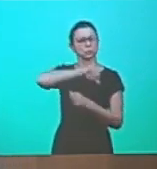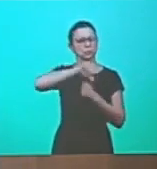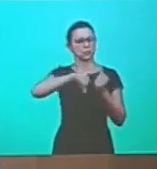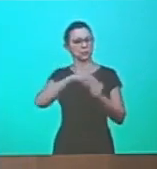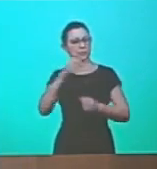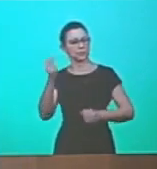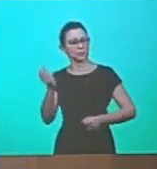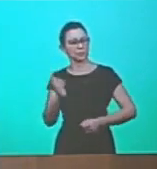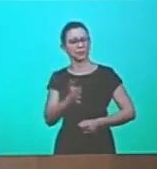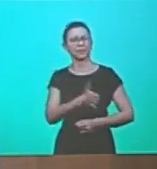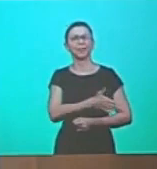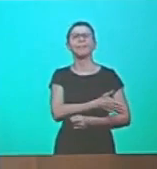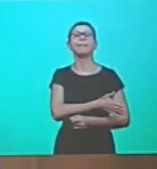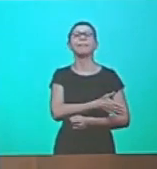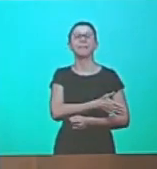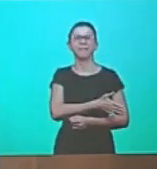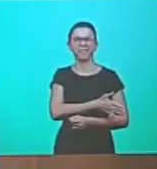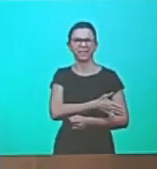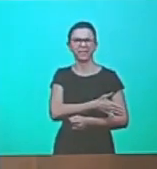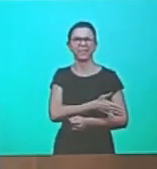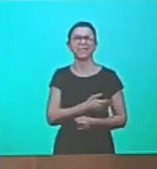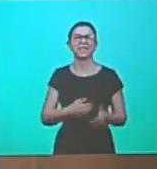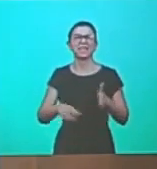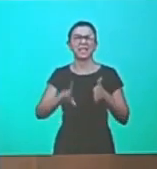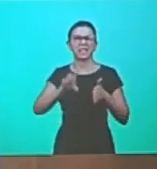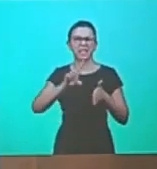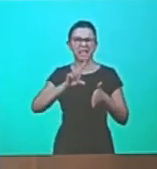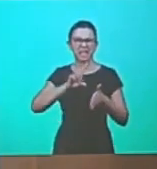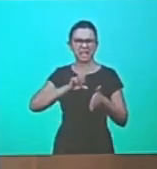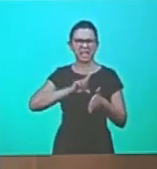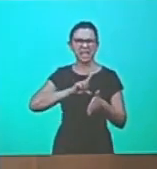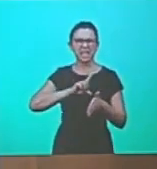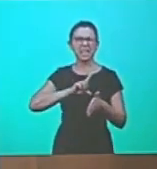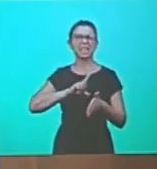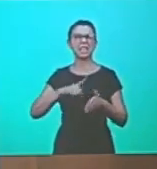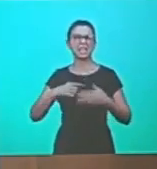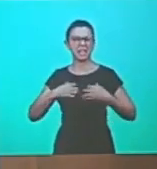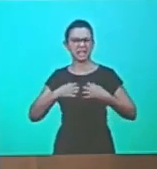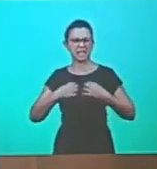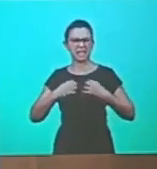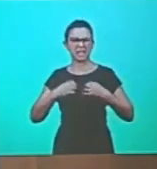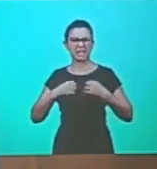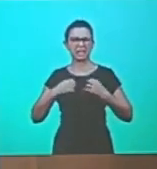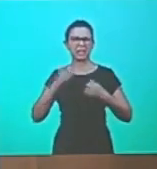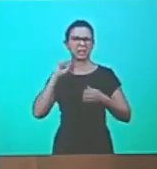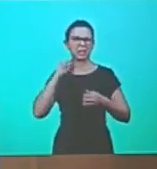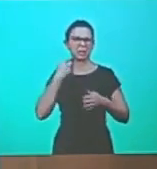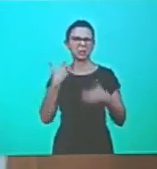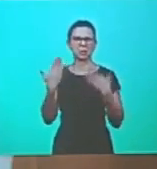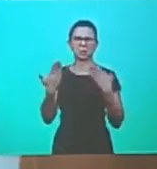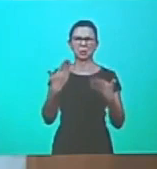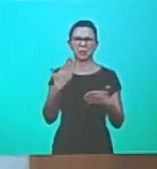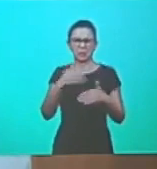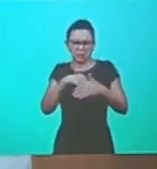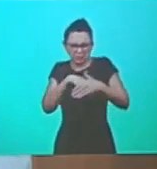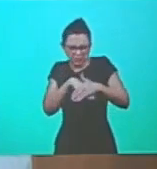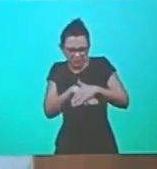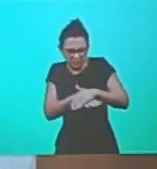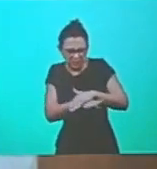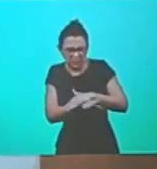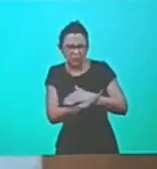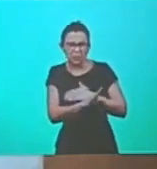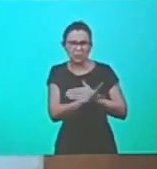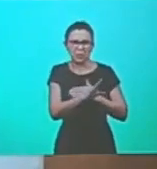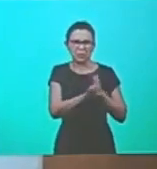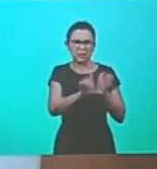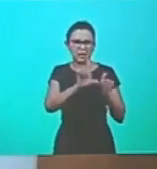salvation. God is going to give us new clothing, new garments. He's going to make us new creatures. Before,